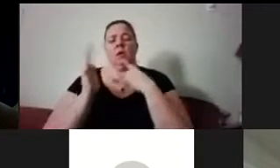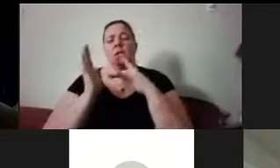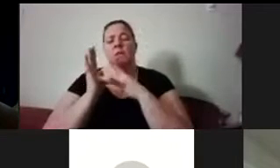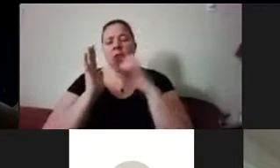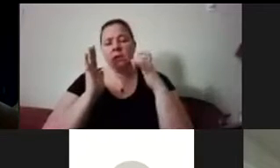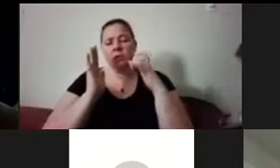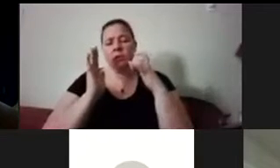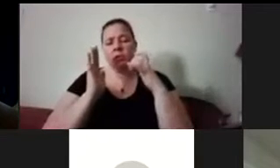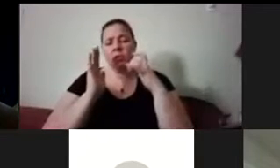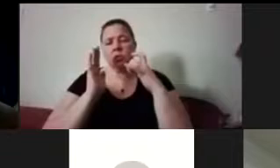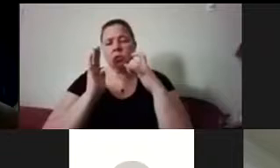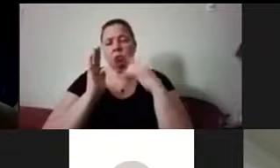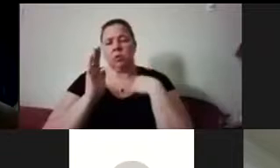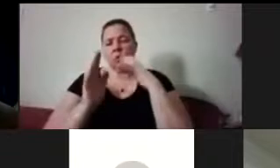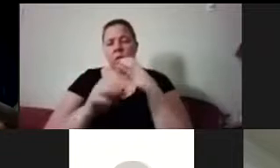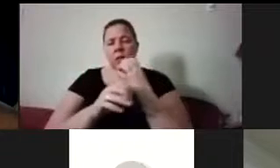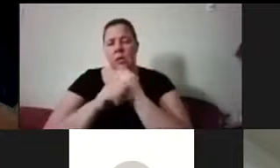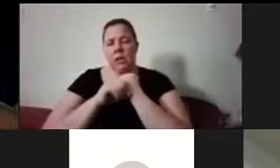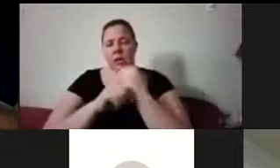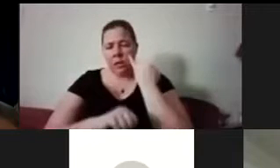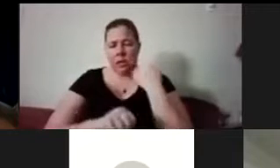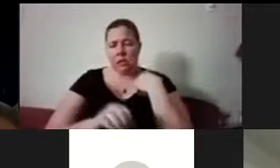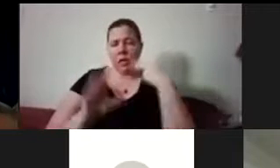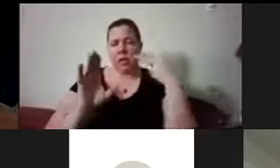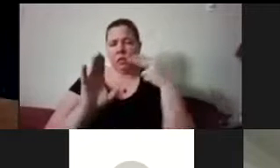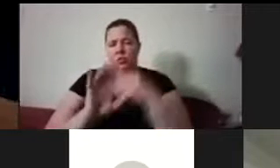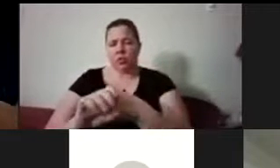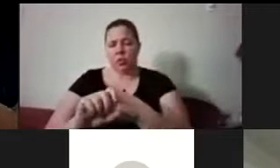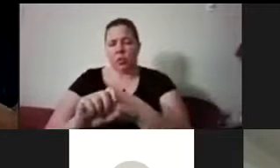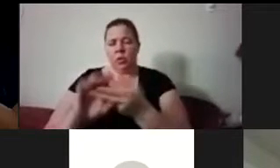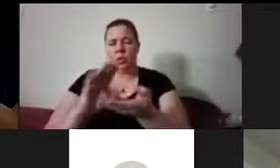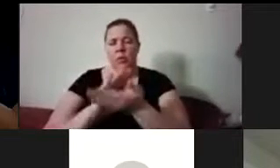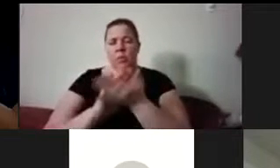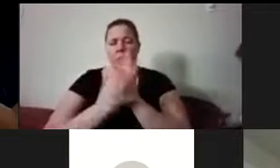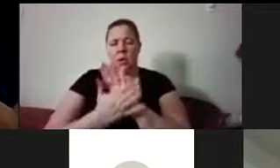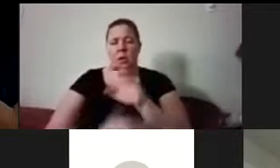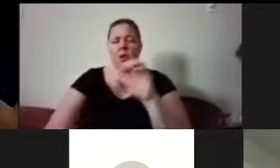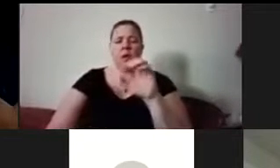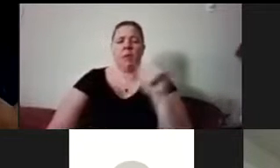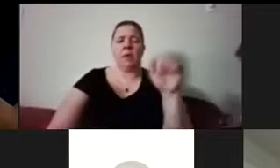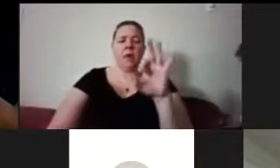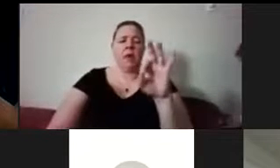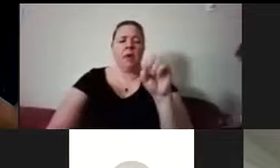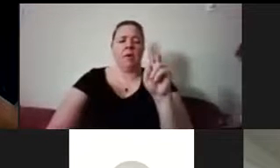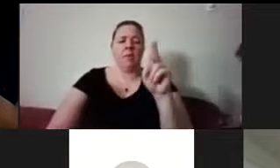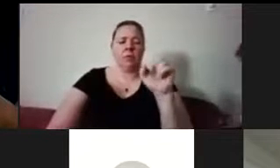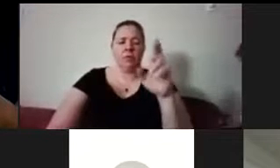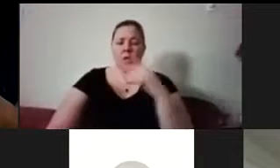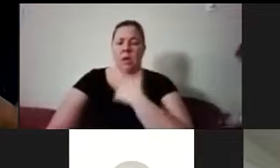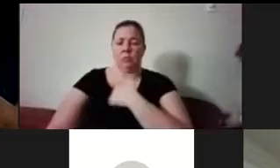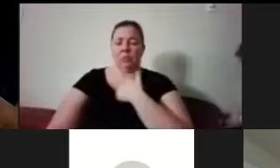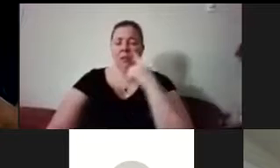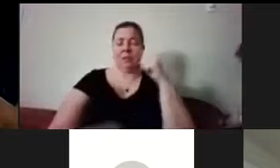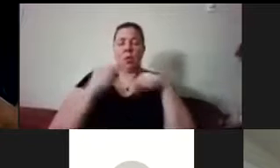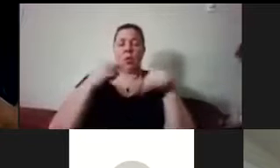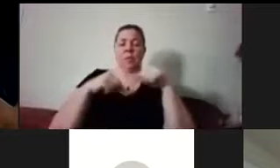advantages that I'm to get if I join, I become a founder? And the fees, like I said, I'm sorry if I'm taking you back.